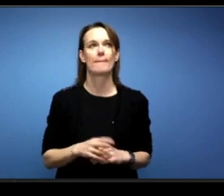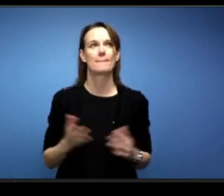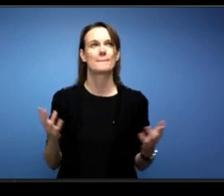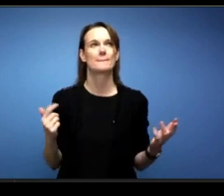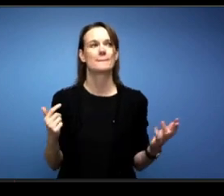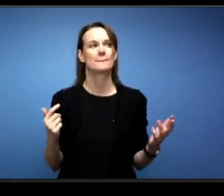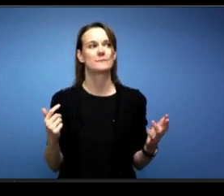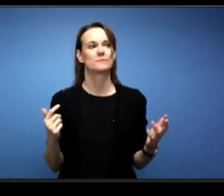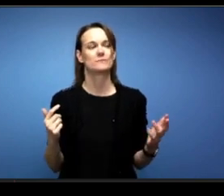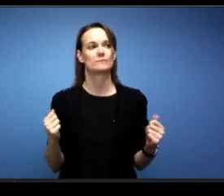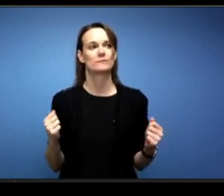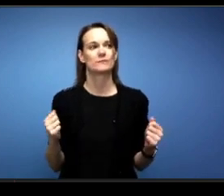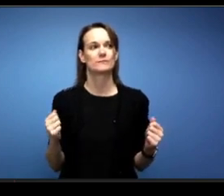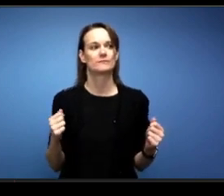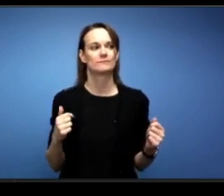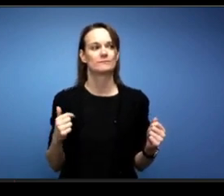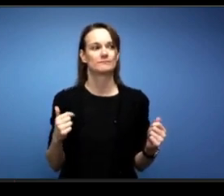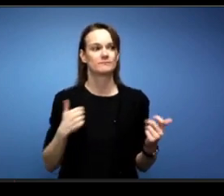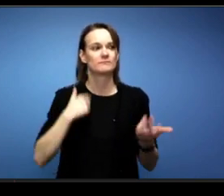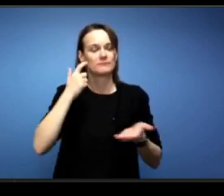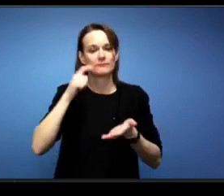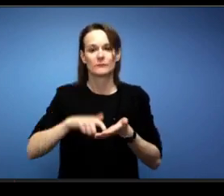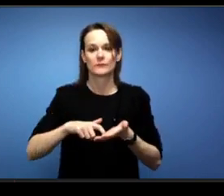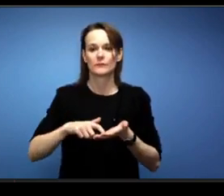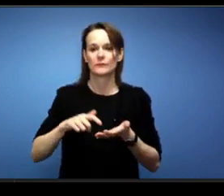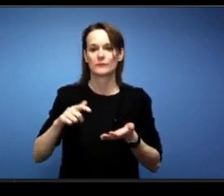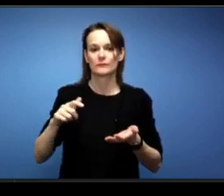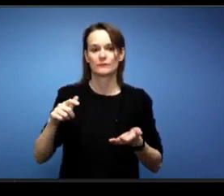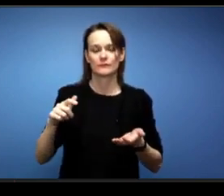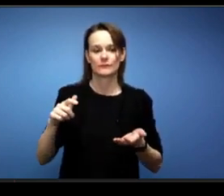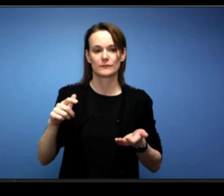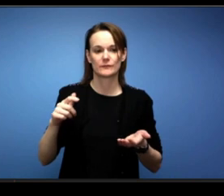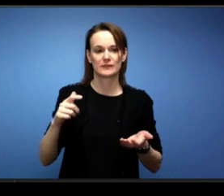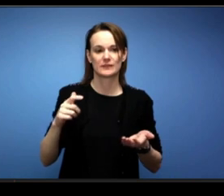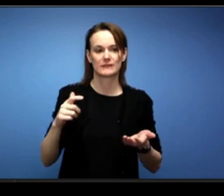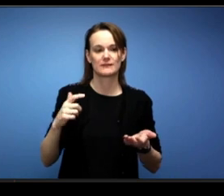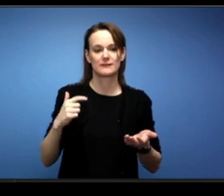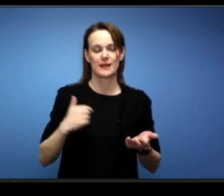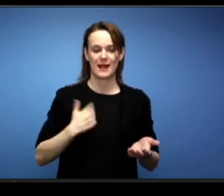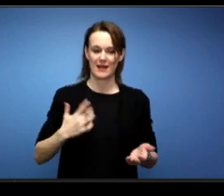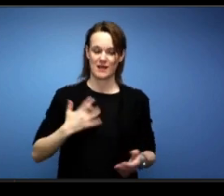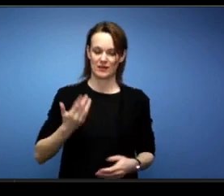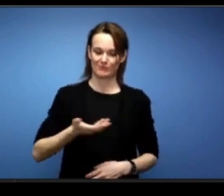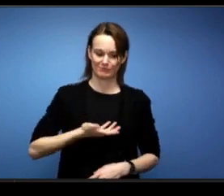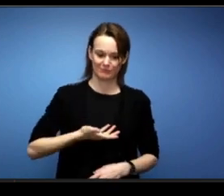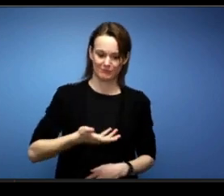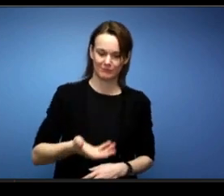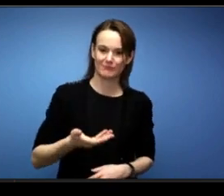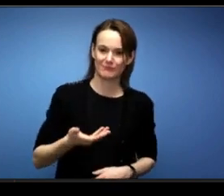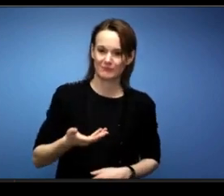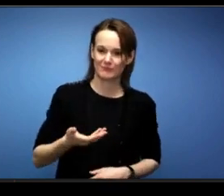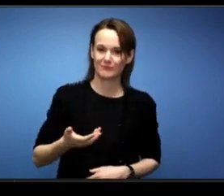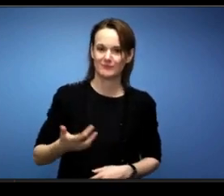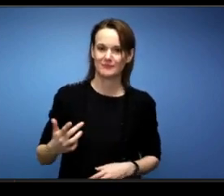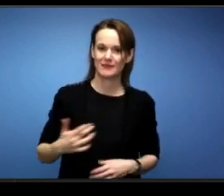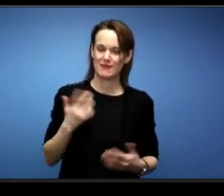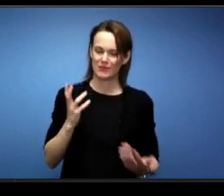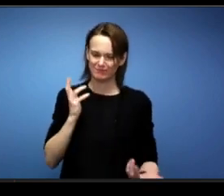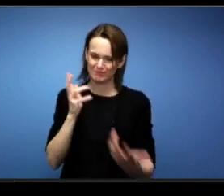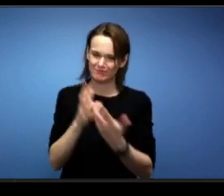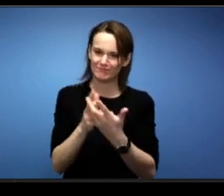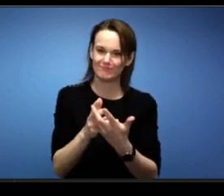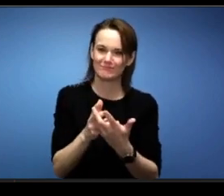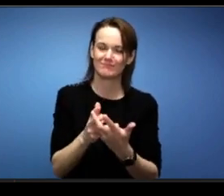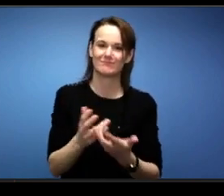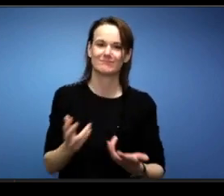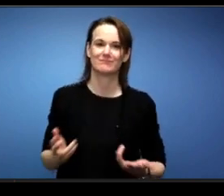I've had such a, I guess I would say like a warm welcome, in my business for